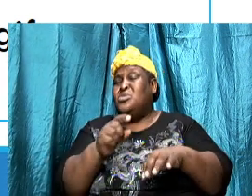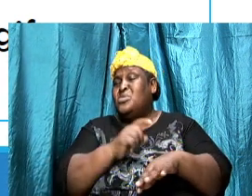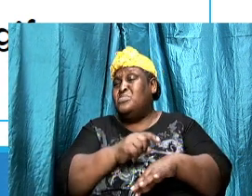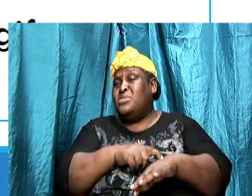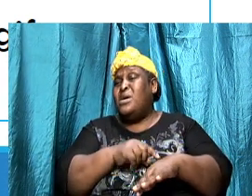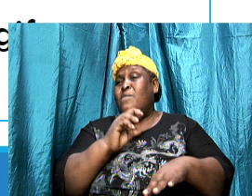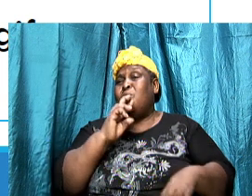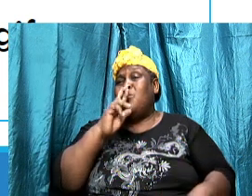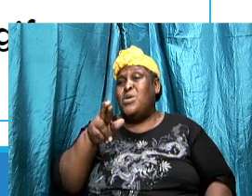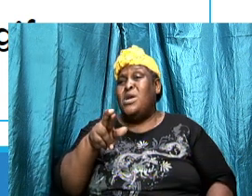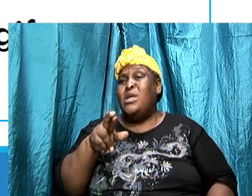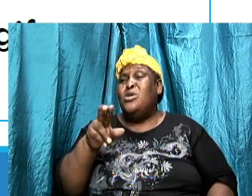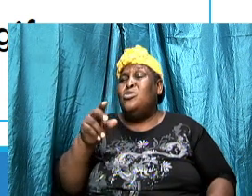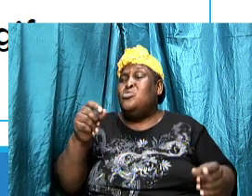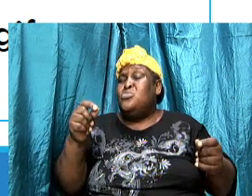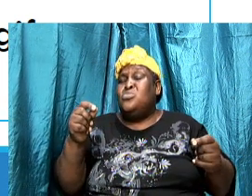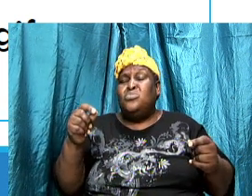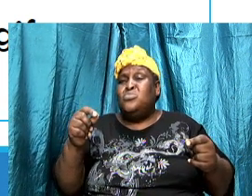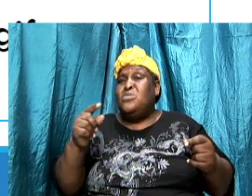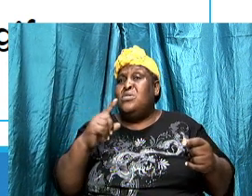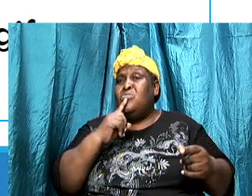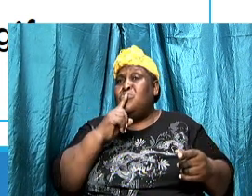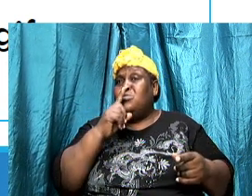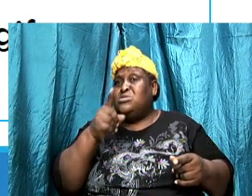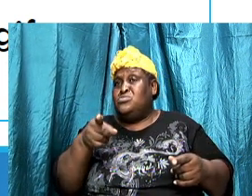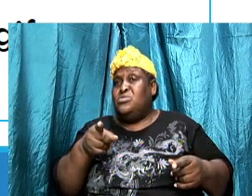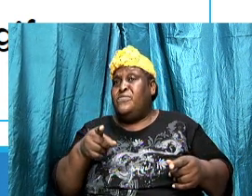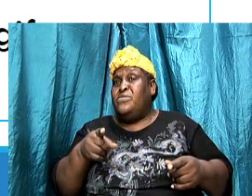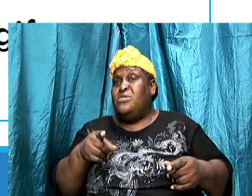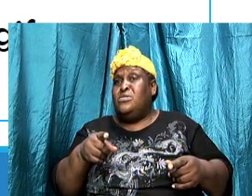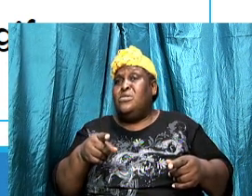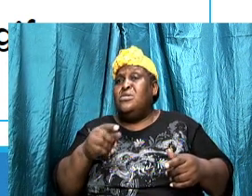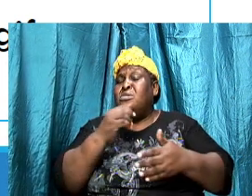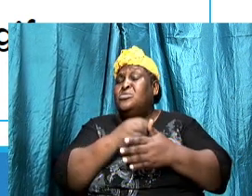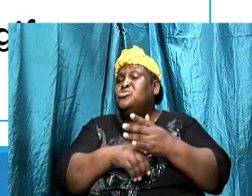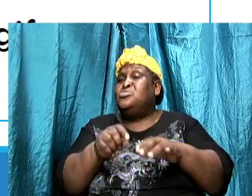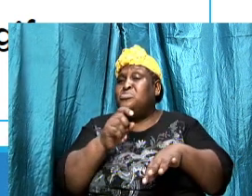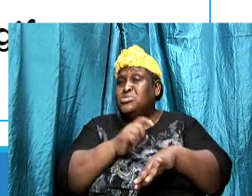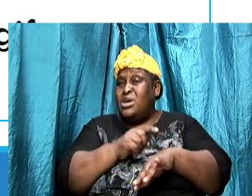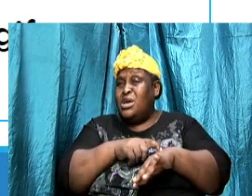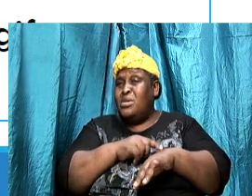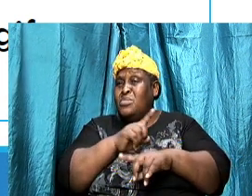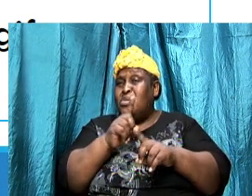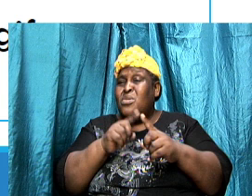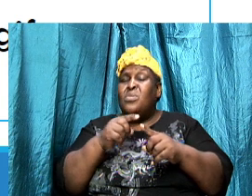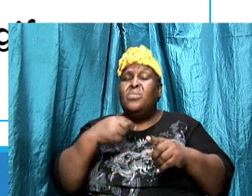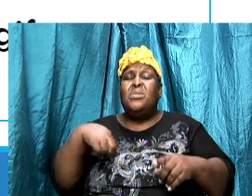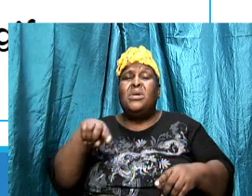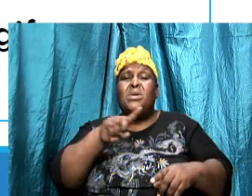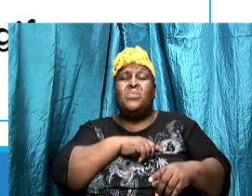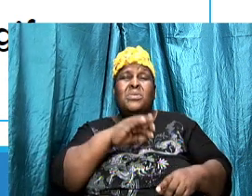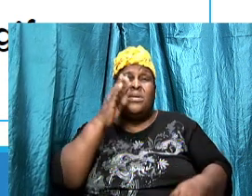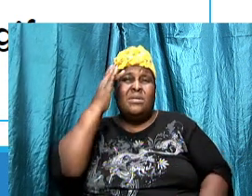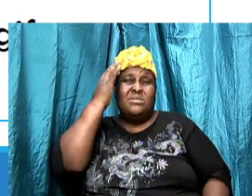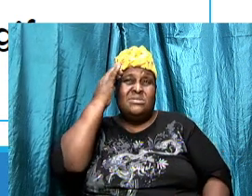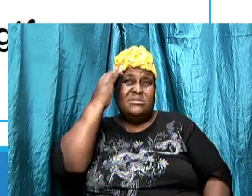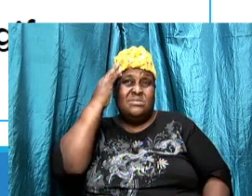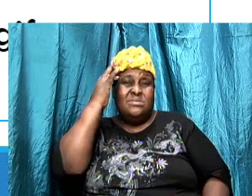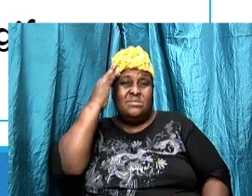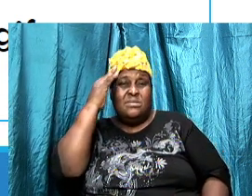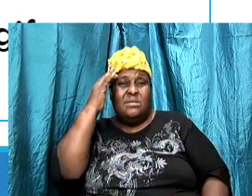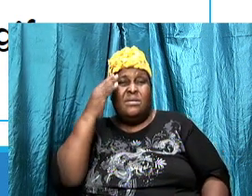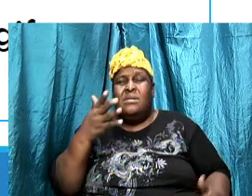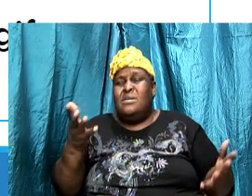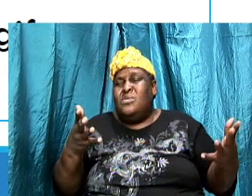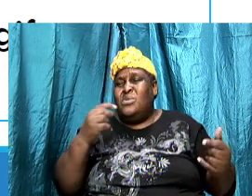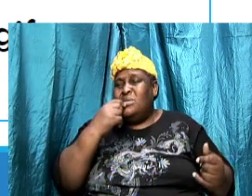sometimes we don't do it intentionally. You know, sometimes when we consider what